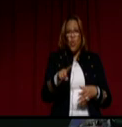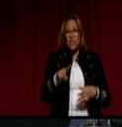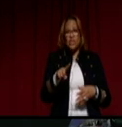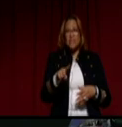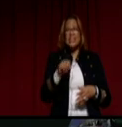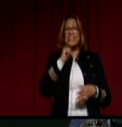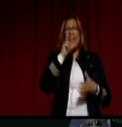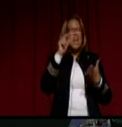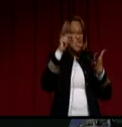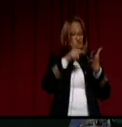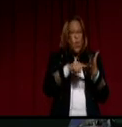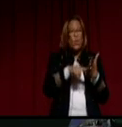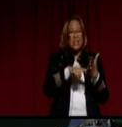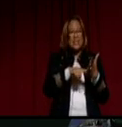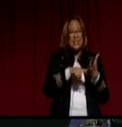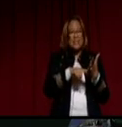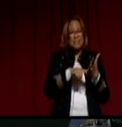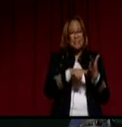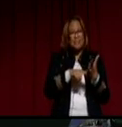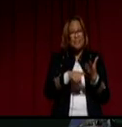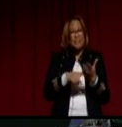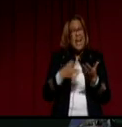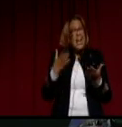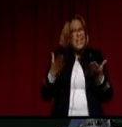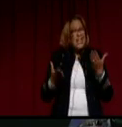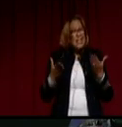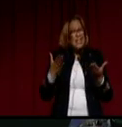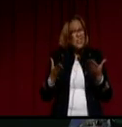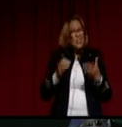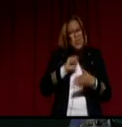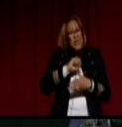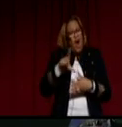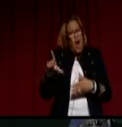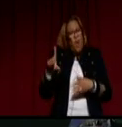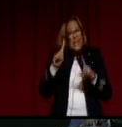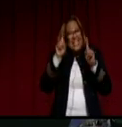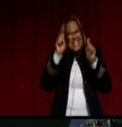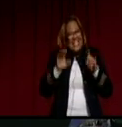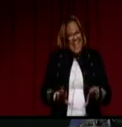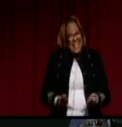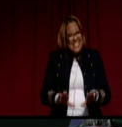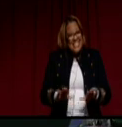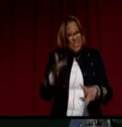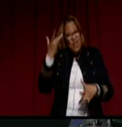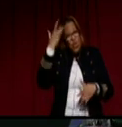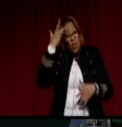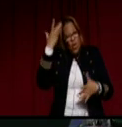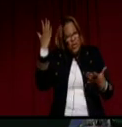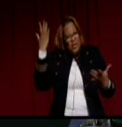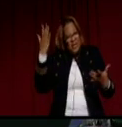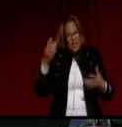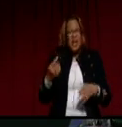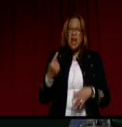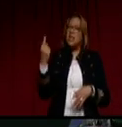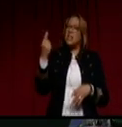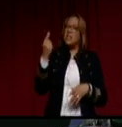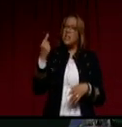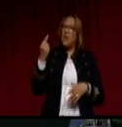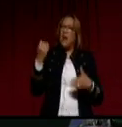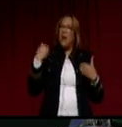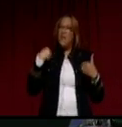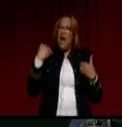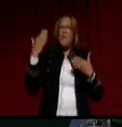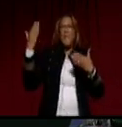going to go unnoticed. Should we all get tested for corona? And can someone who had the virus be infected